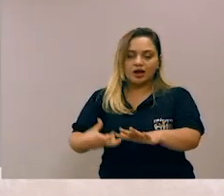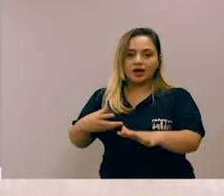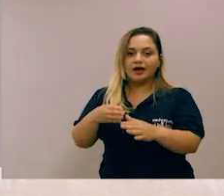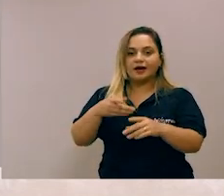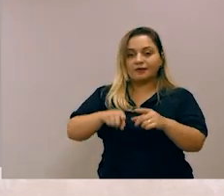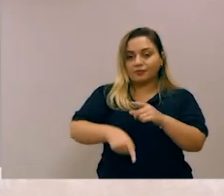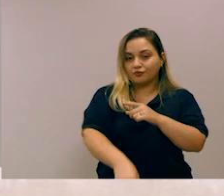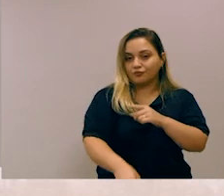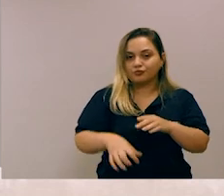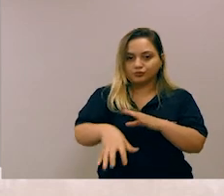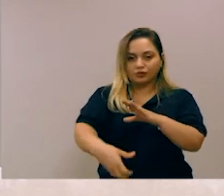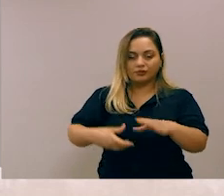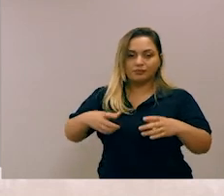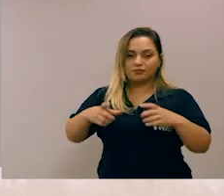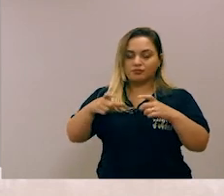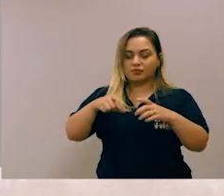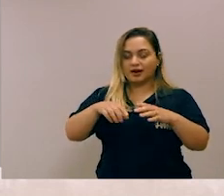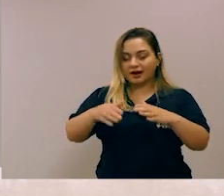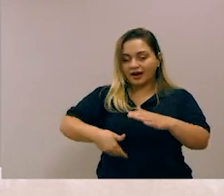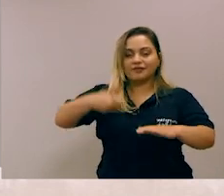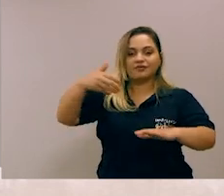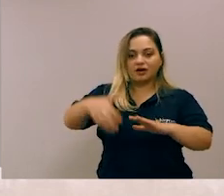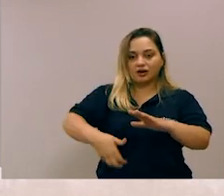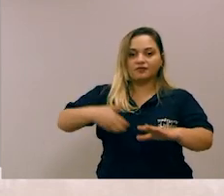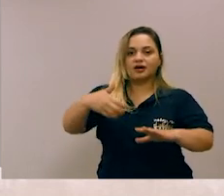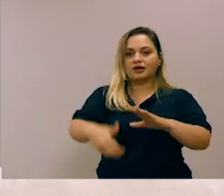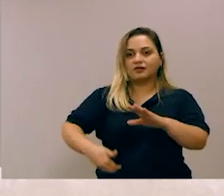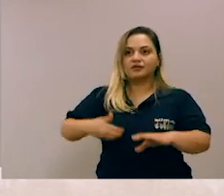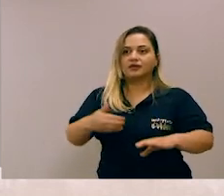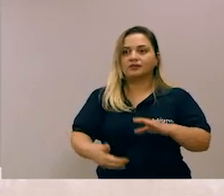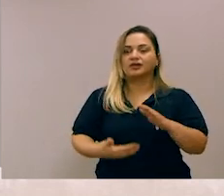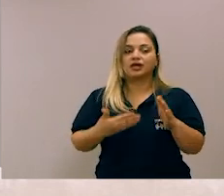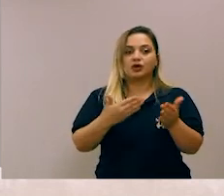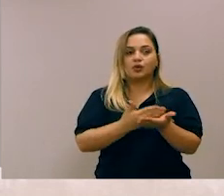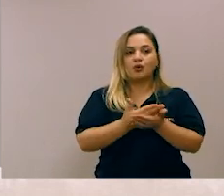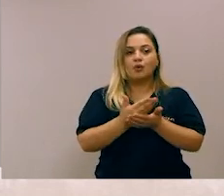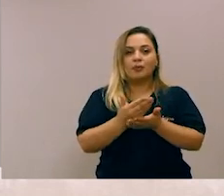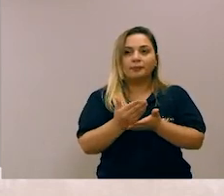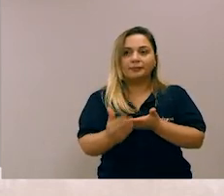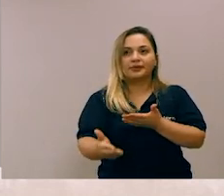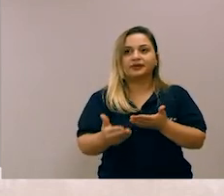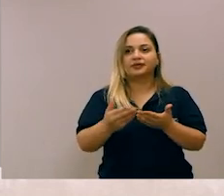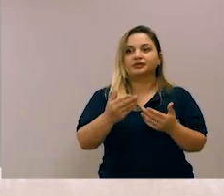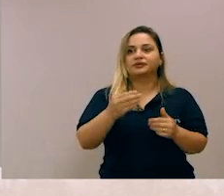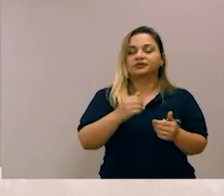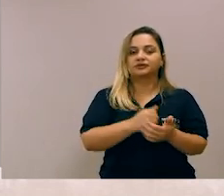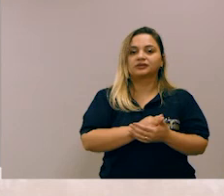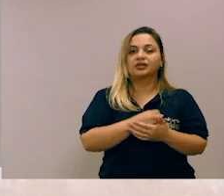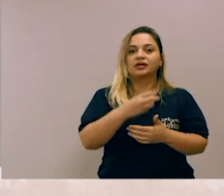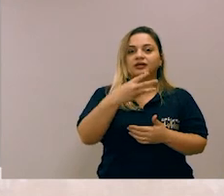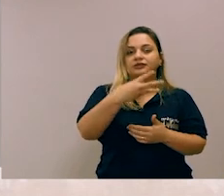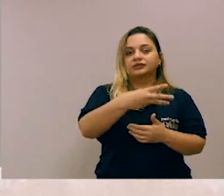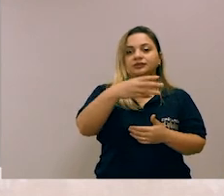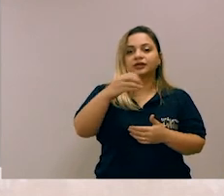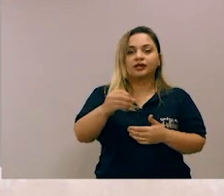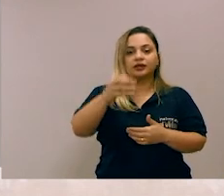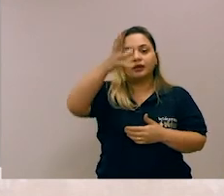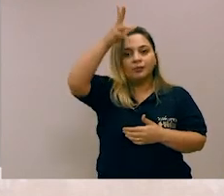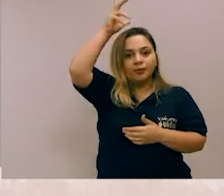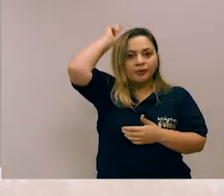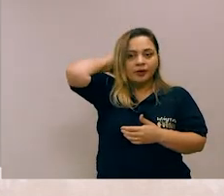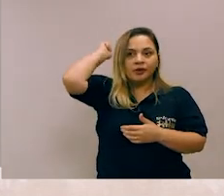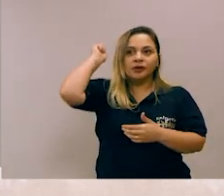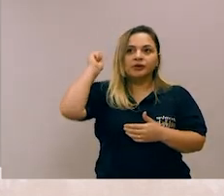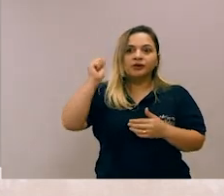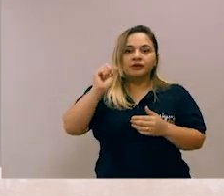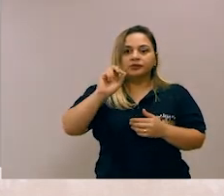to 130. So, the aircraft is not so important now. So, we went from 30